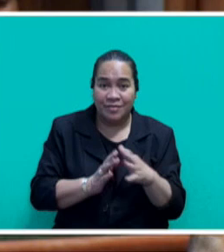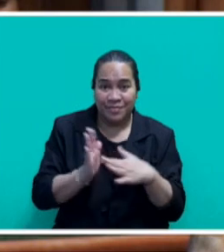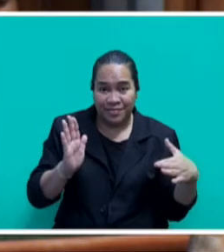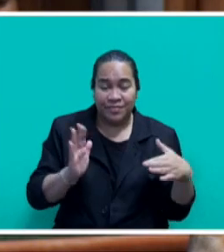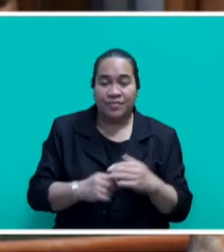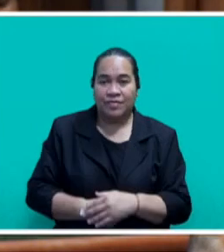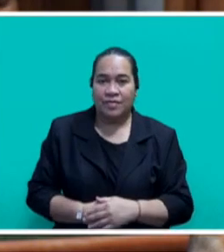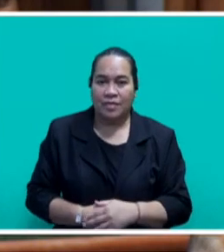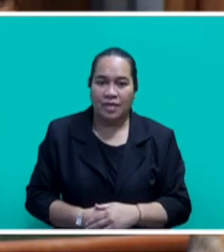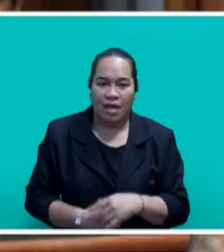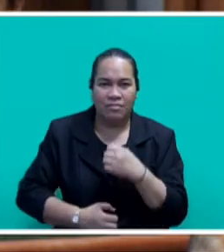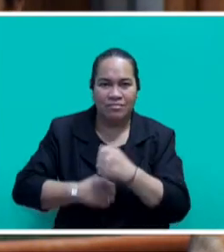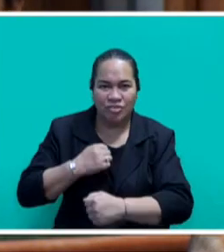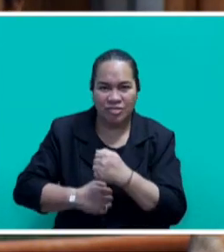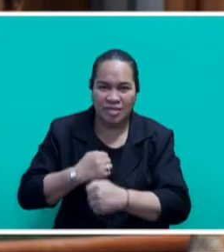but